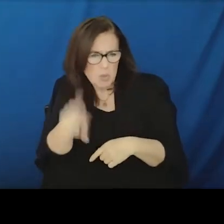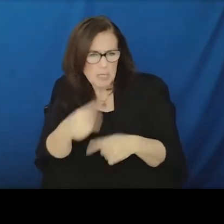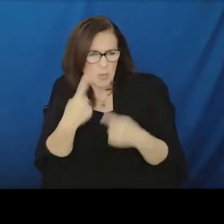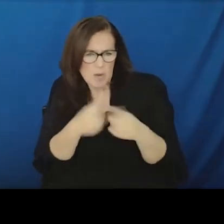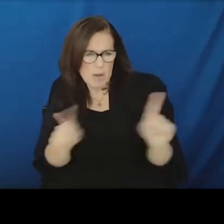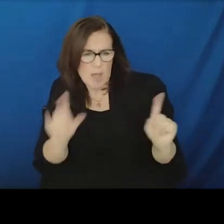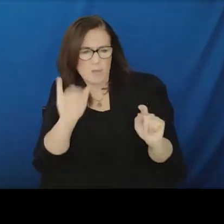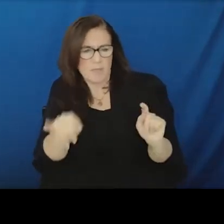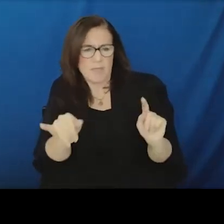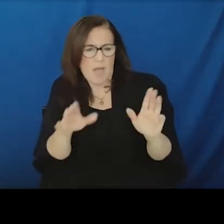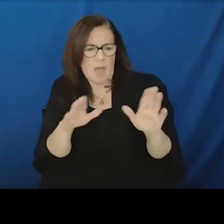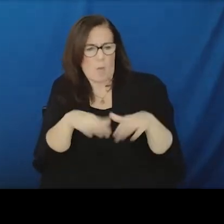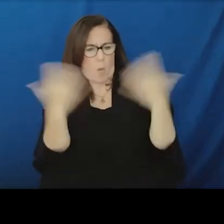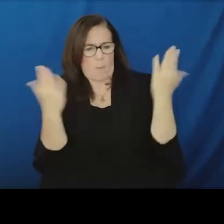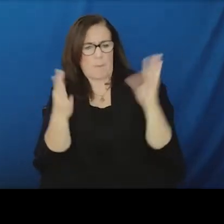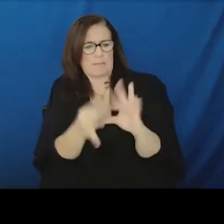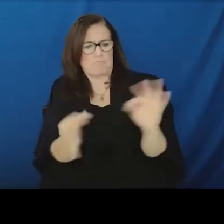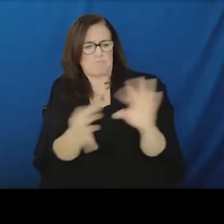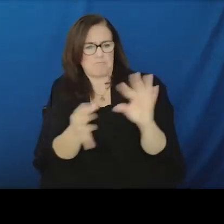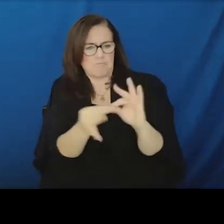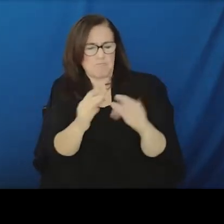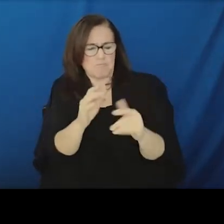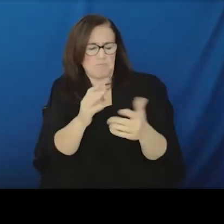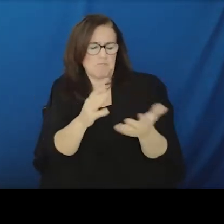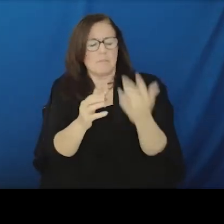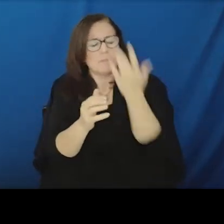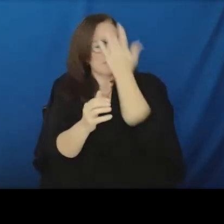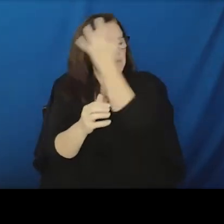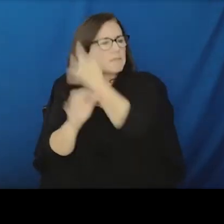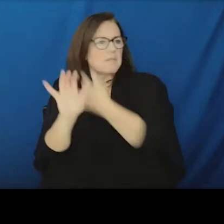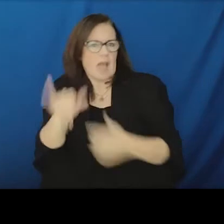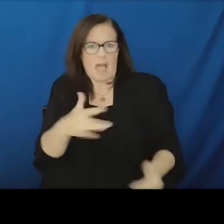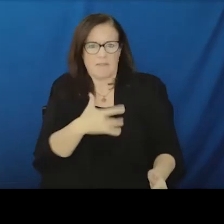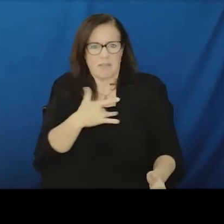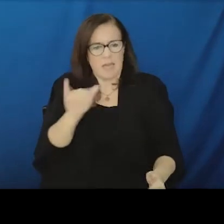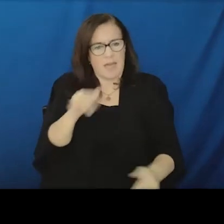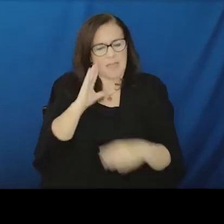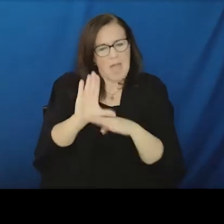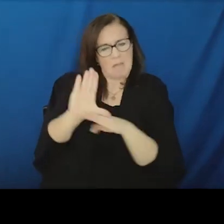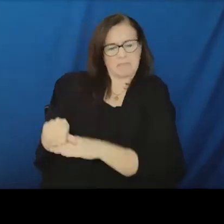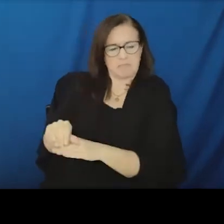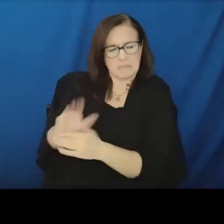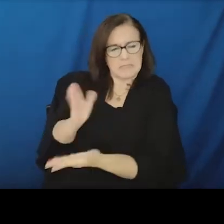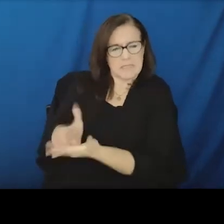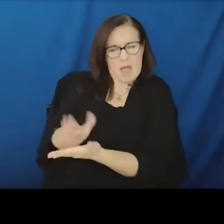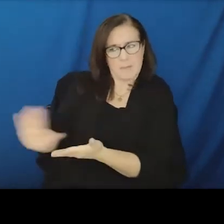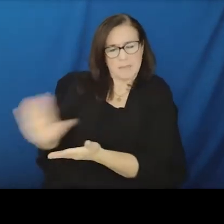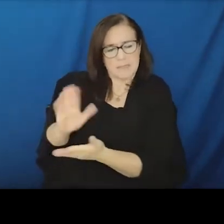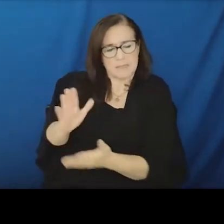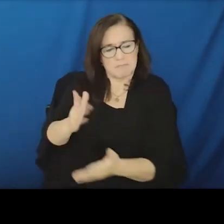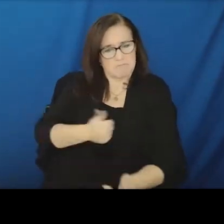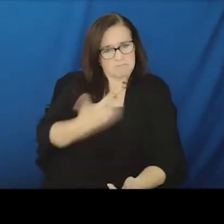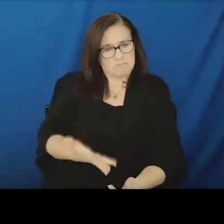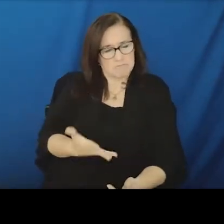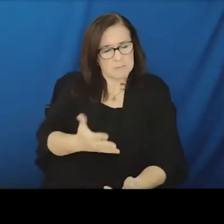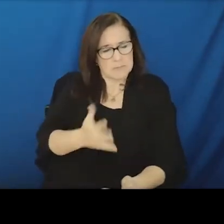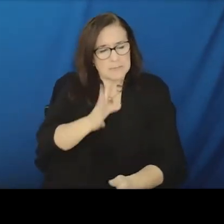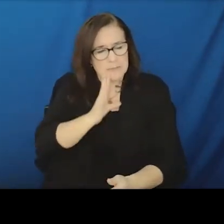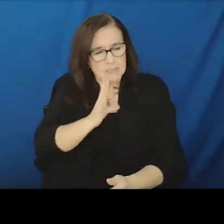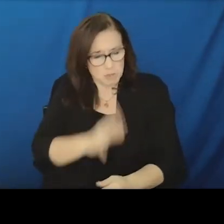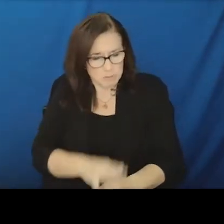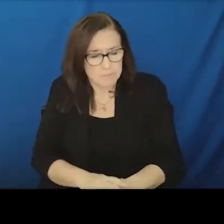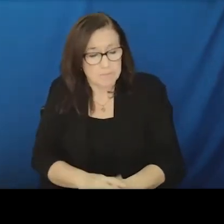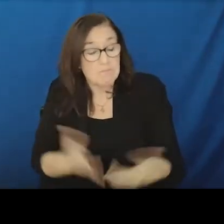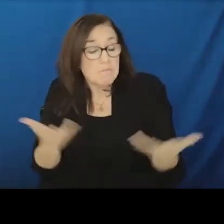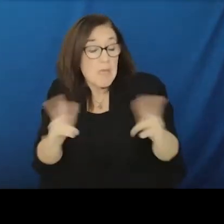meetings. I think it's really insulting, and it's meant to inhibit speech. On that note, I too am very concerned about a safe return